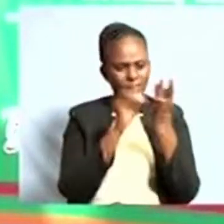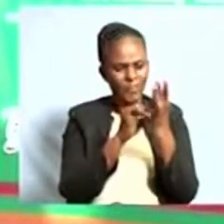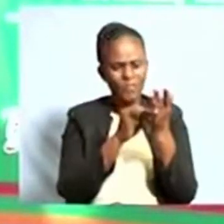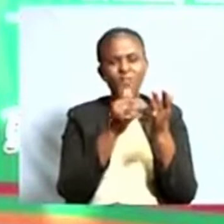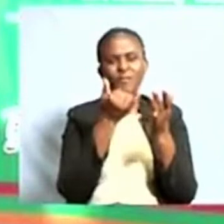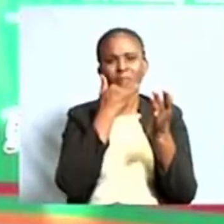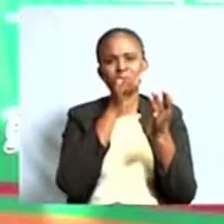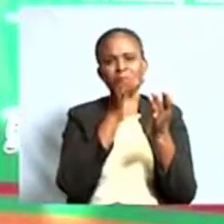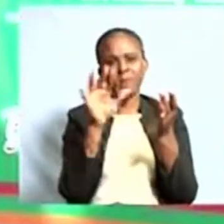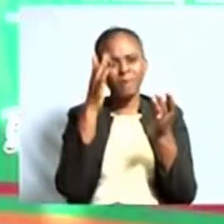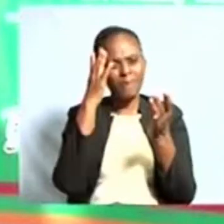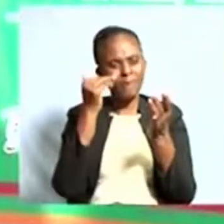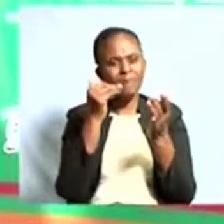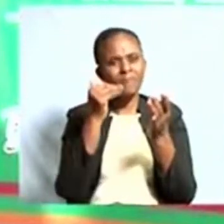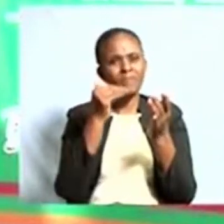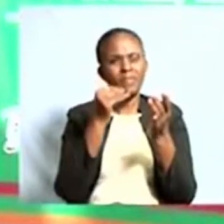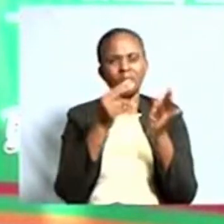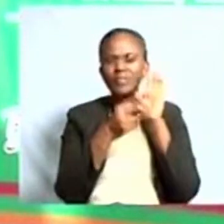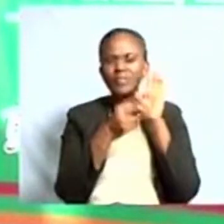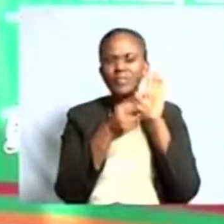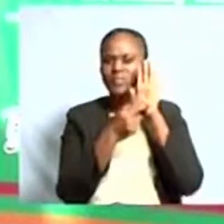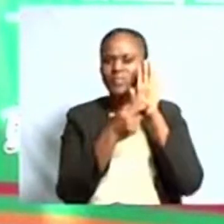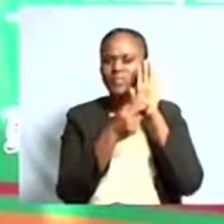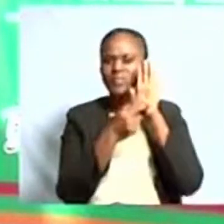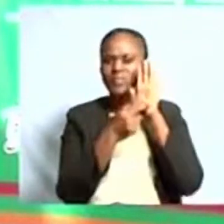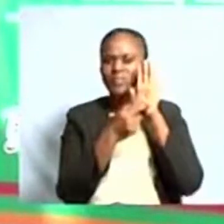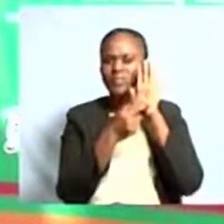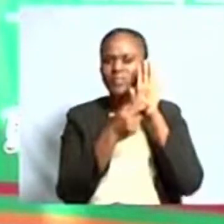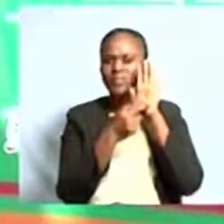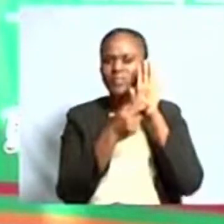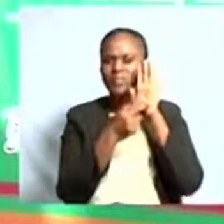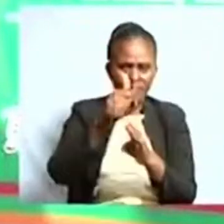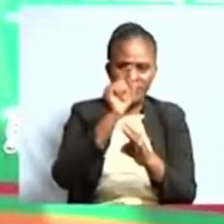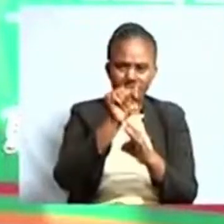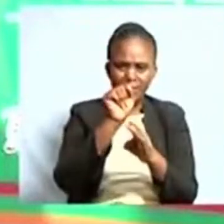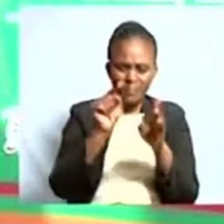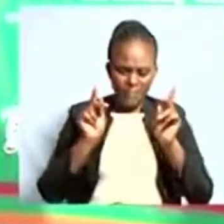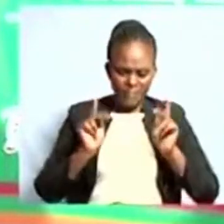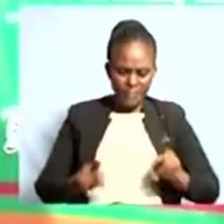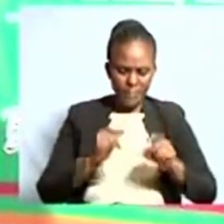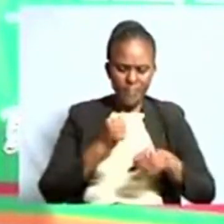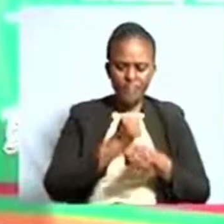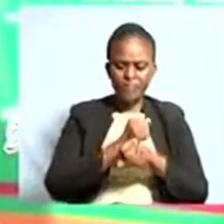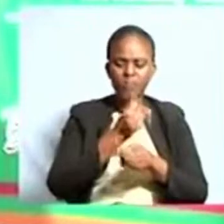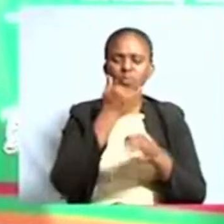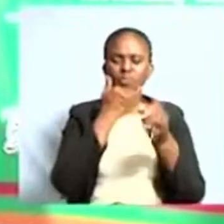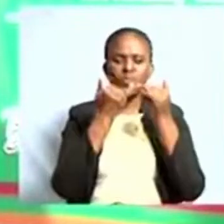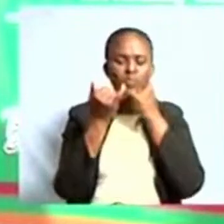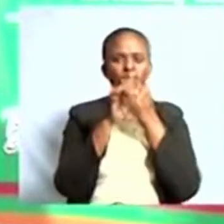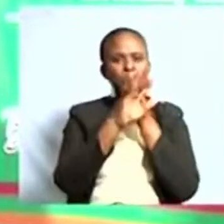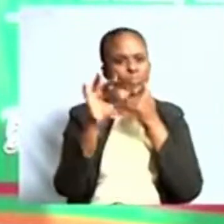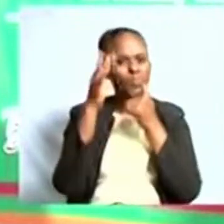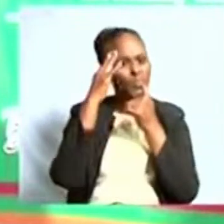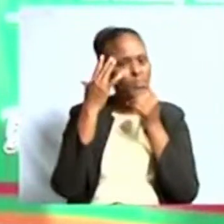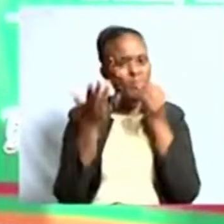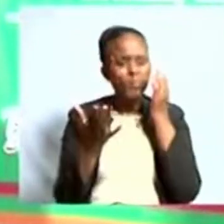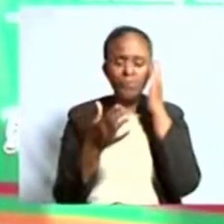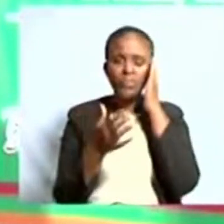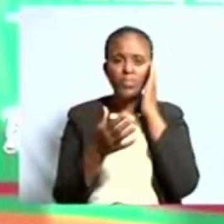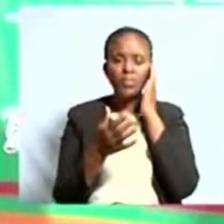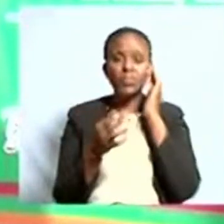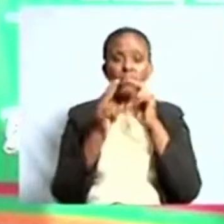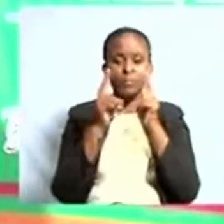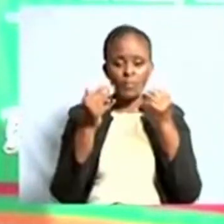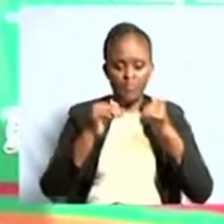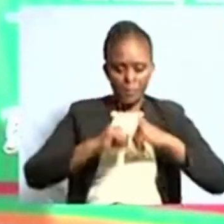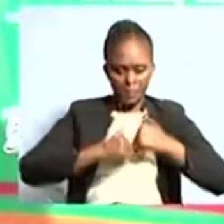spellings. That should be an indicator to you to say, why is this person making wrong spellings? So